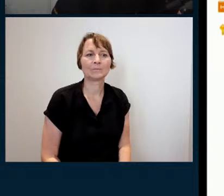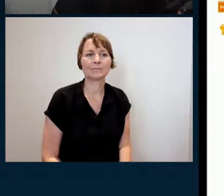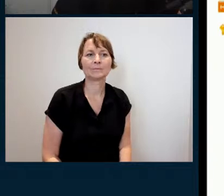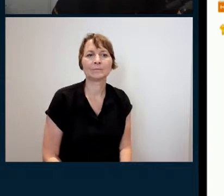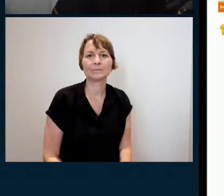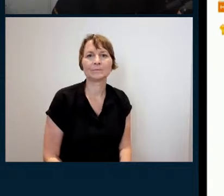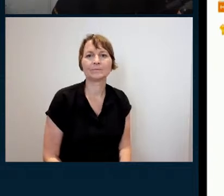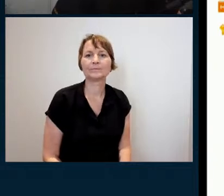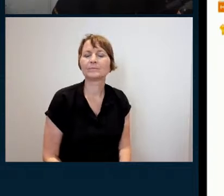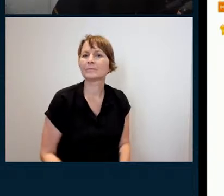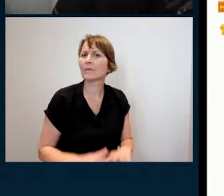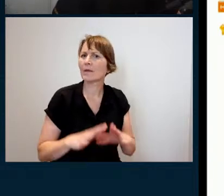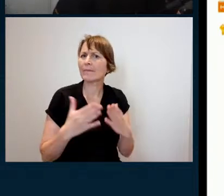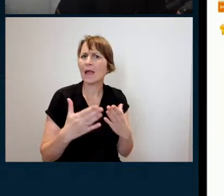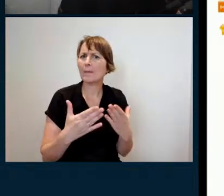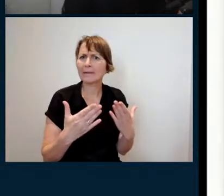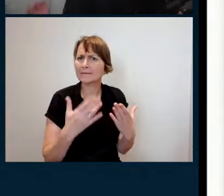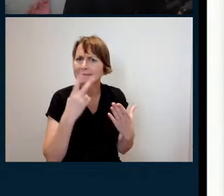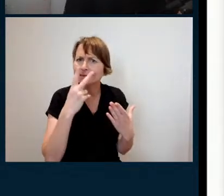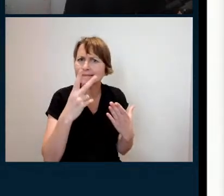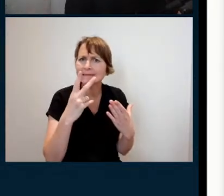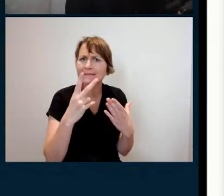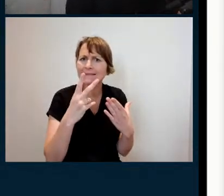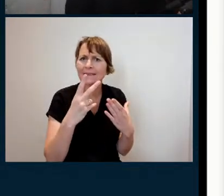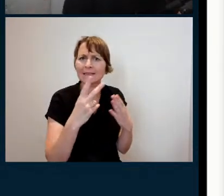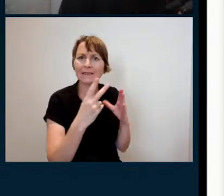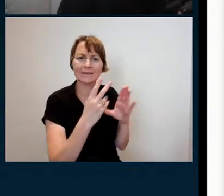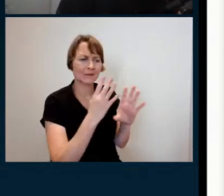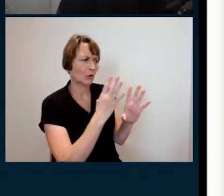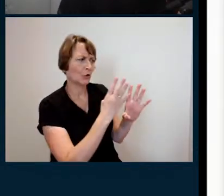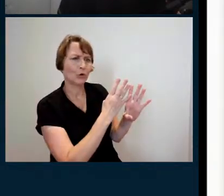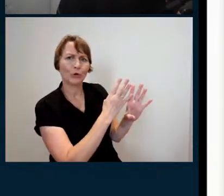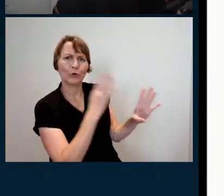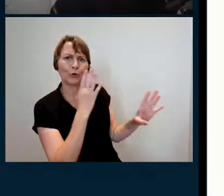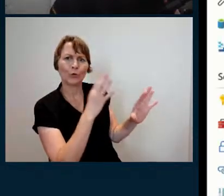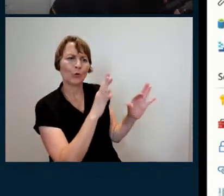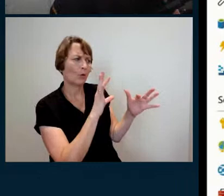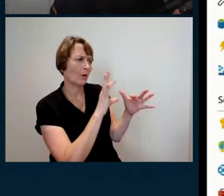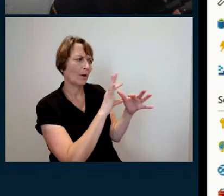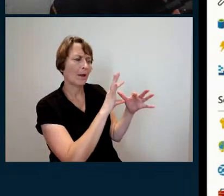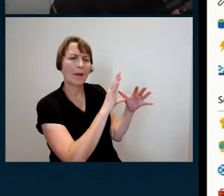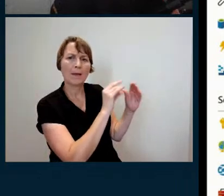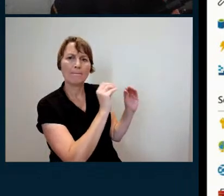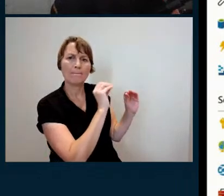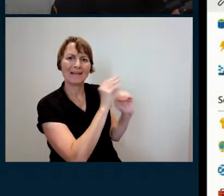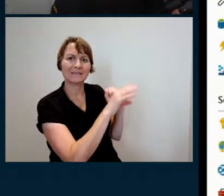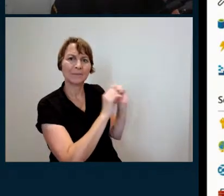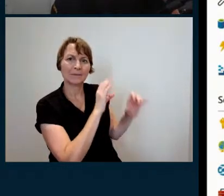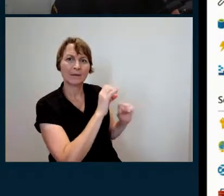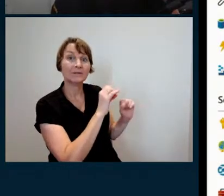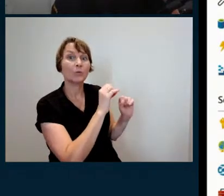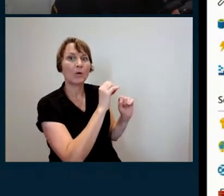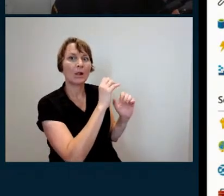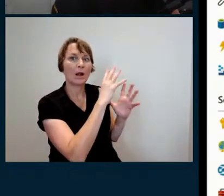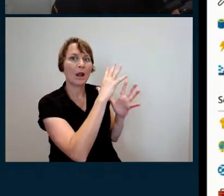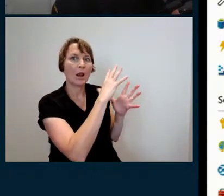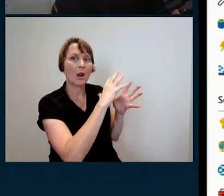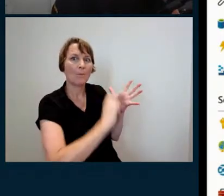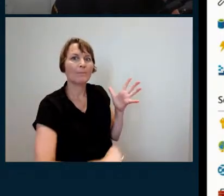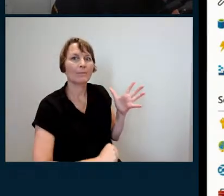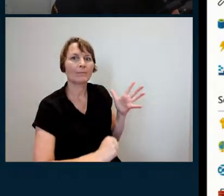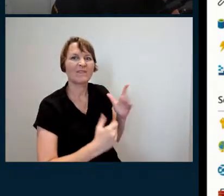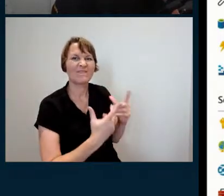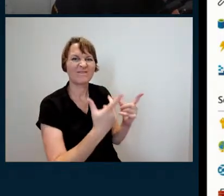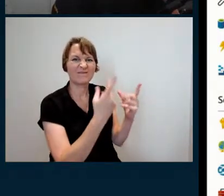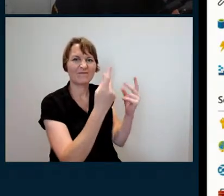of that message queue, because they're going to get disappear there pretty quickly. Let's look at the storage account. Here you can see the